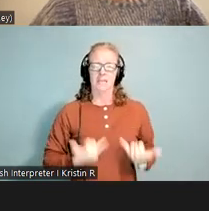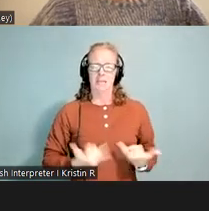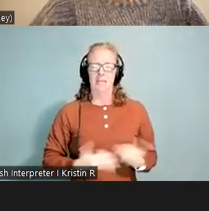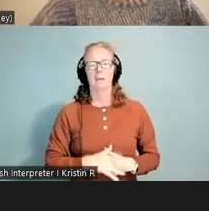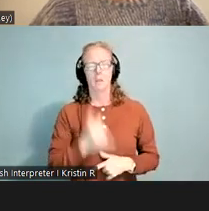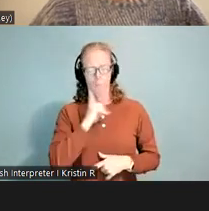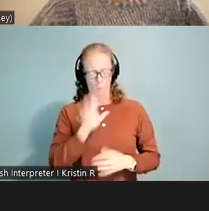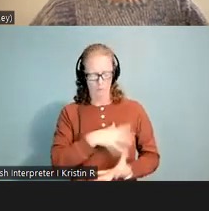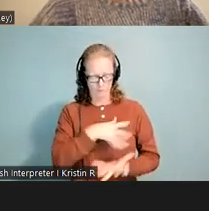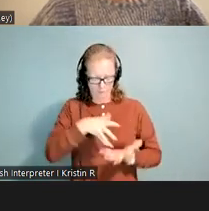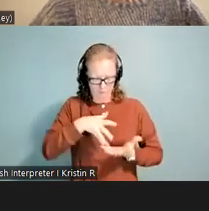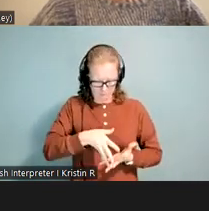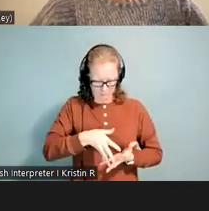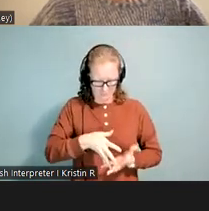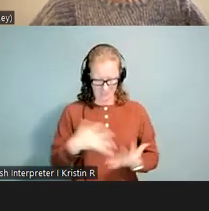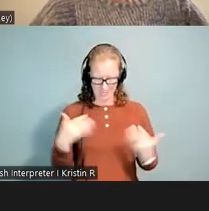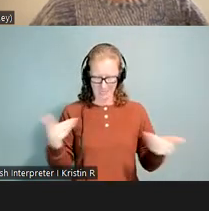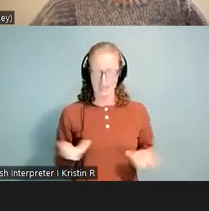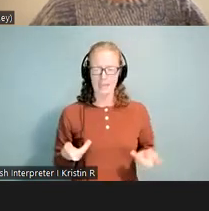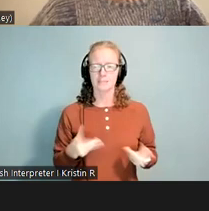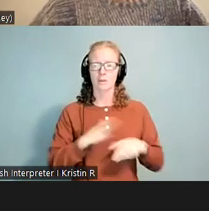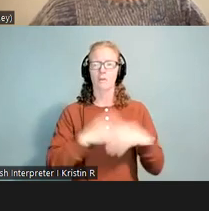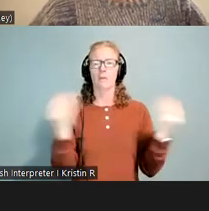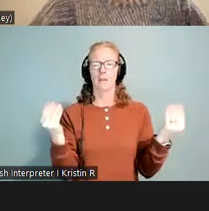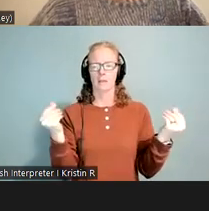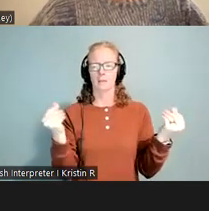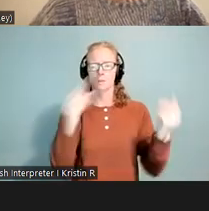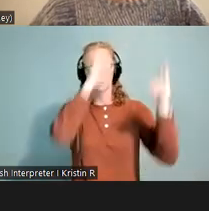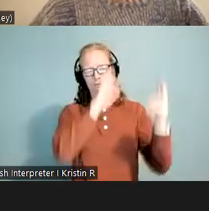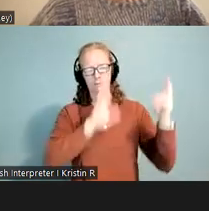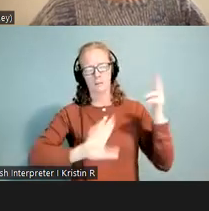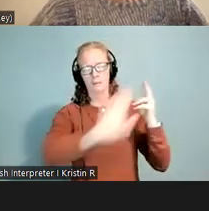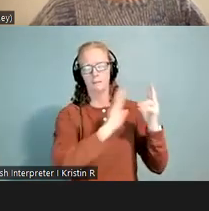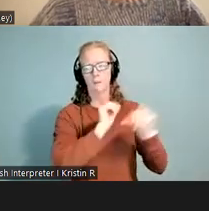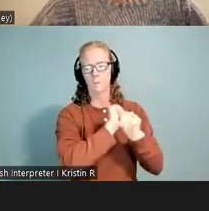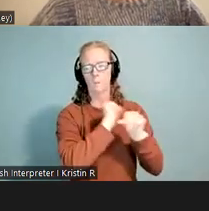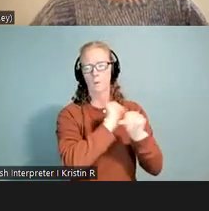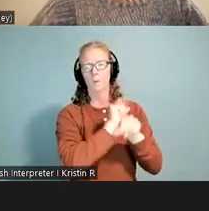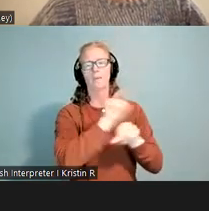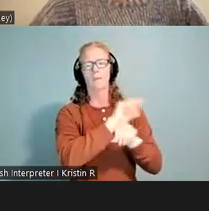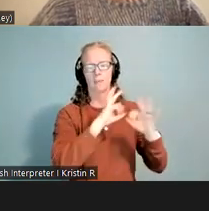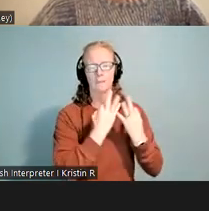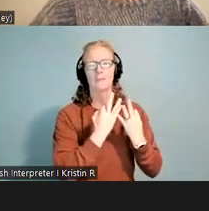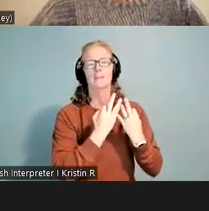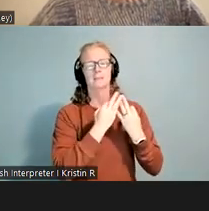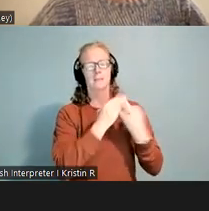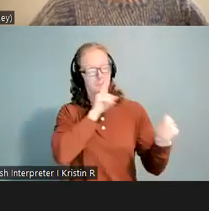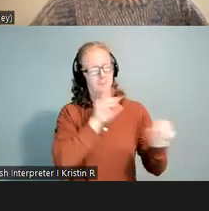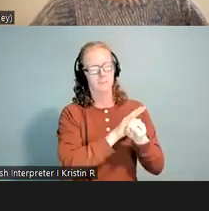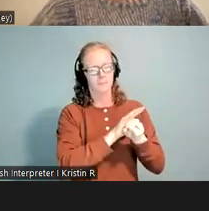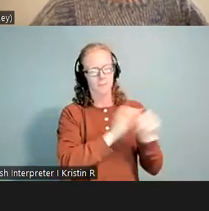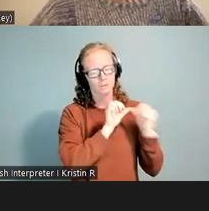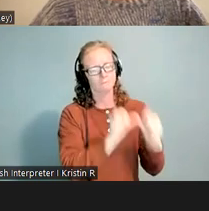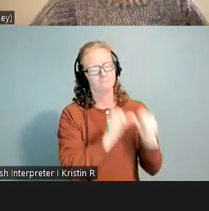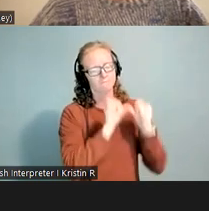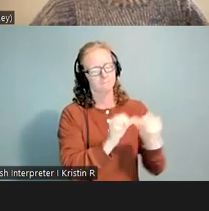and guests on these lands, we respect the work of Indigenous leaders and families and pledge to make ongoing efforts